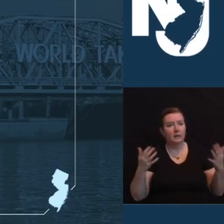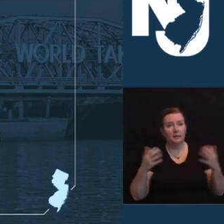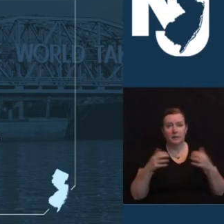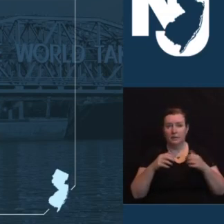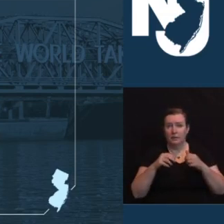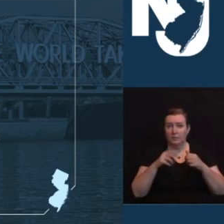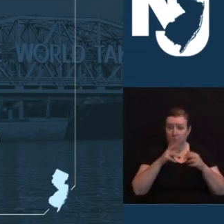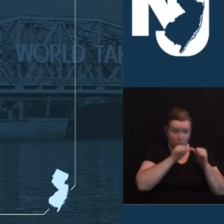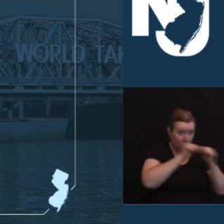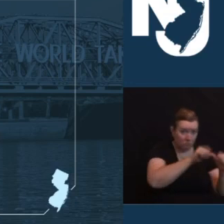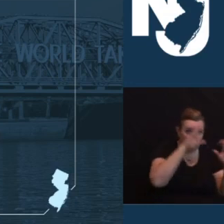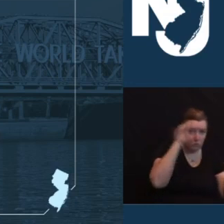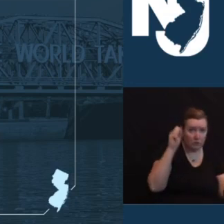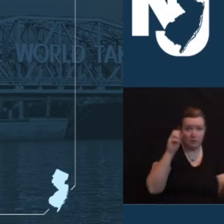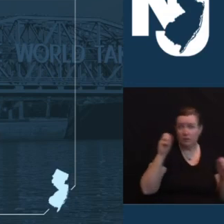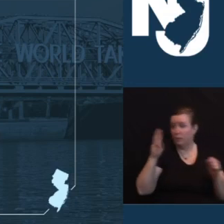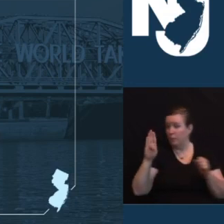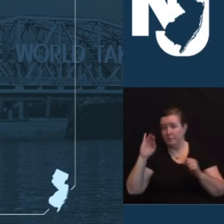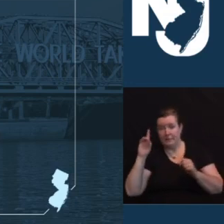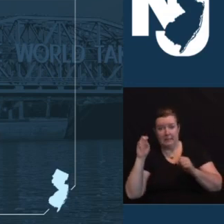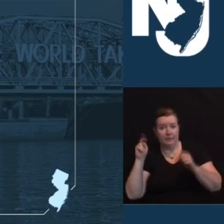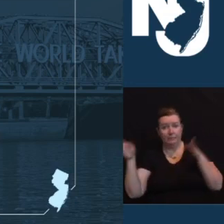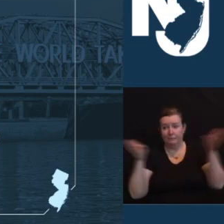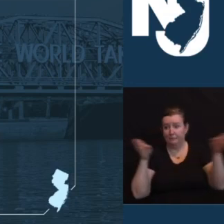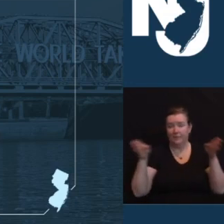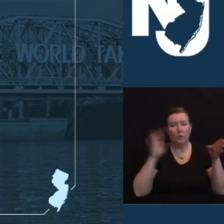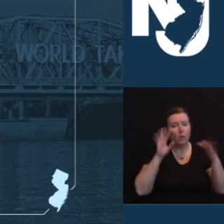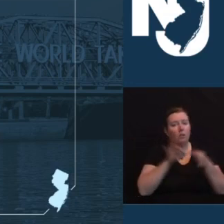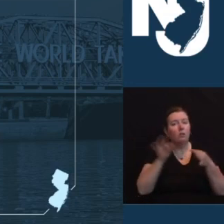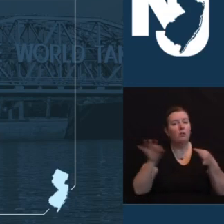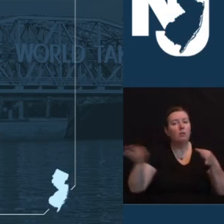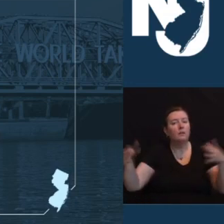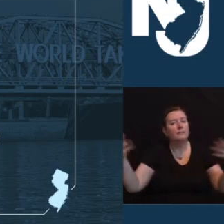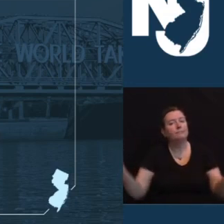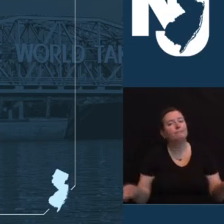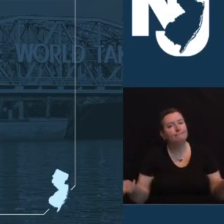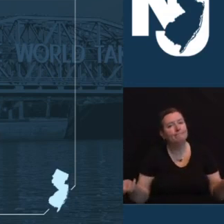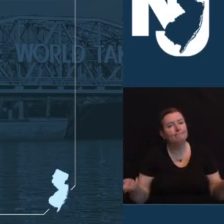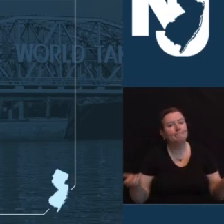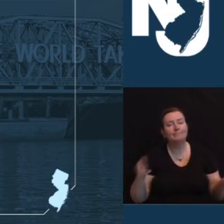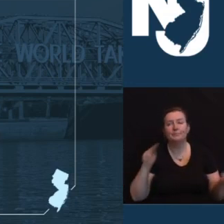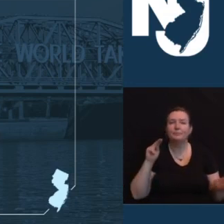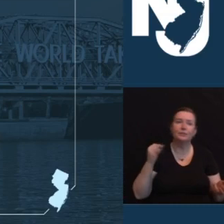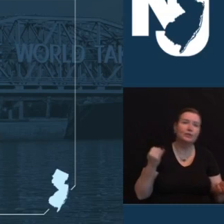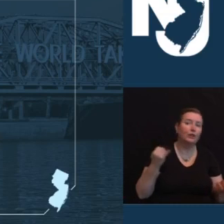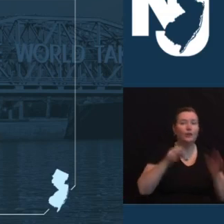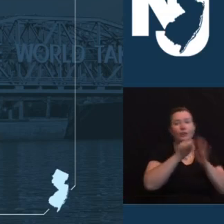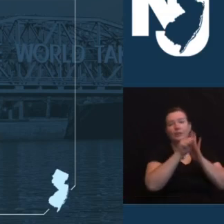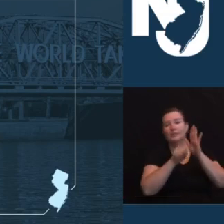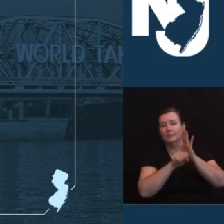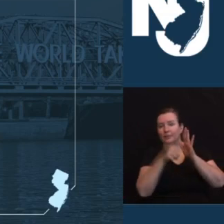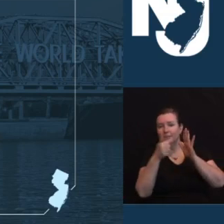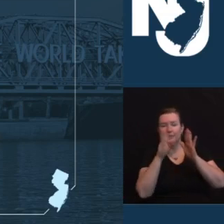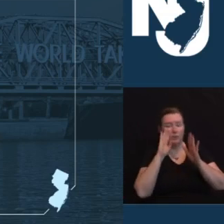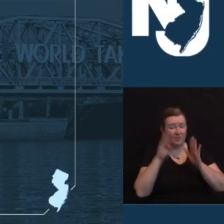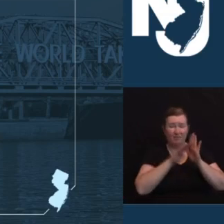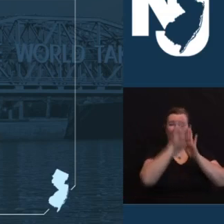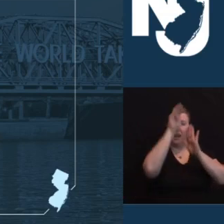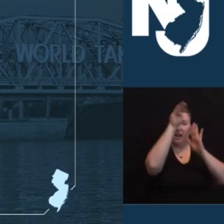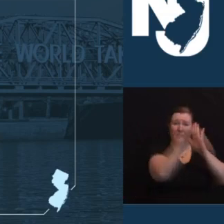We can't afford that. We will as a nation, and we probably will as a state, go into a free fall as a result of that. And